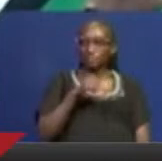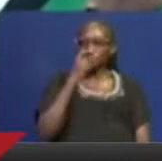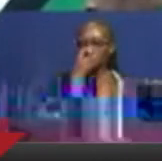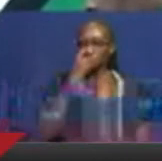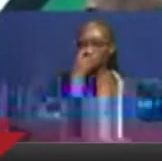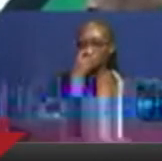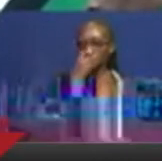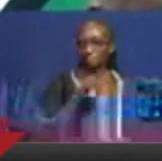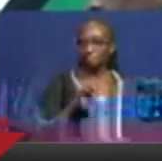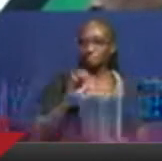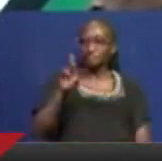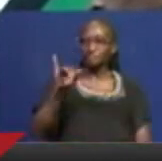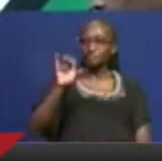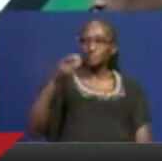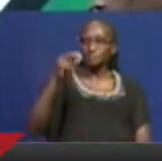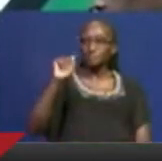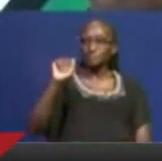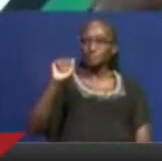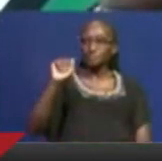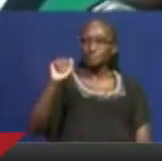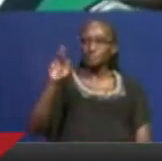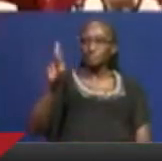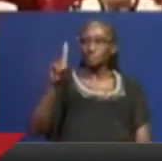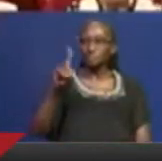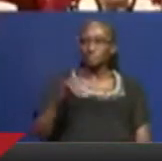Bomet Metro, Richard Kilel.